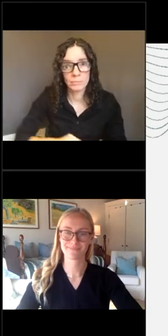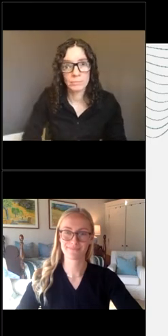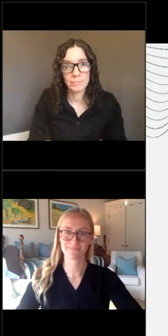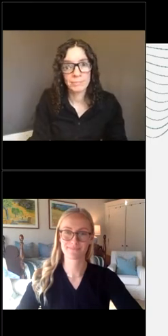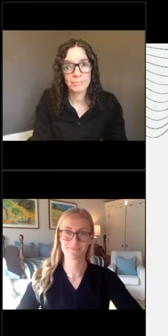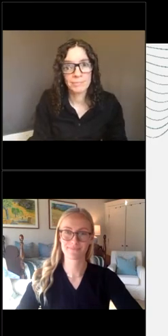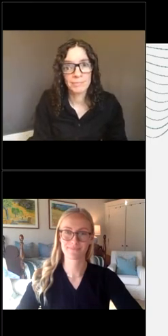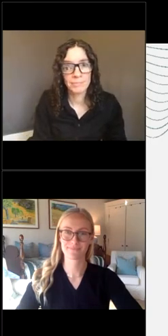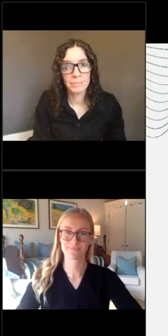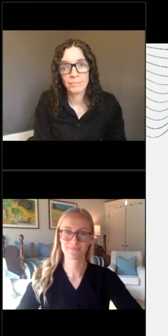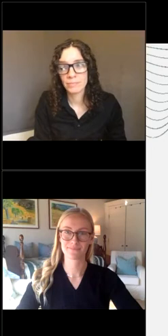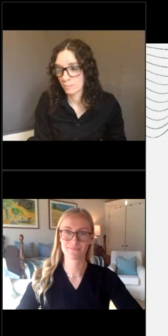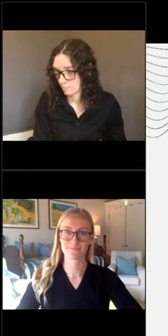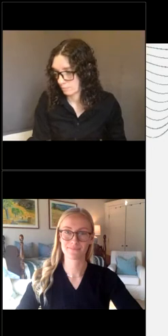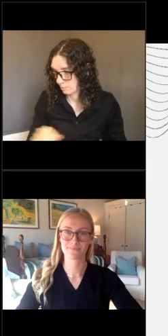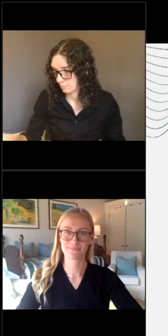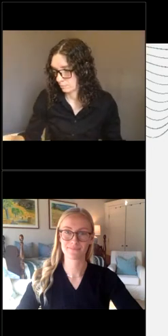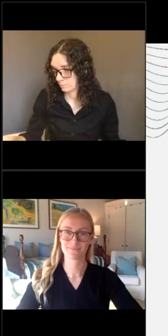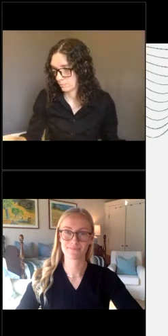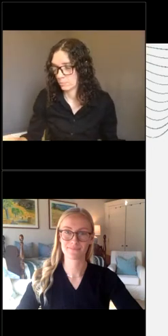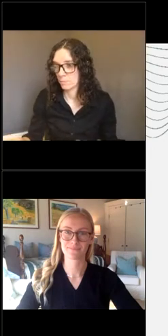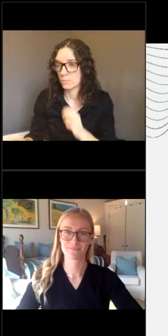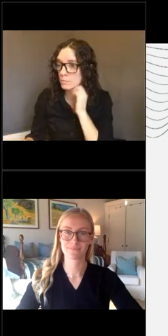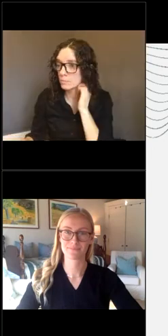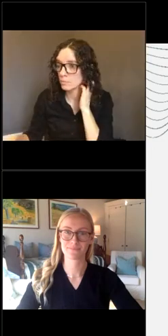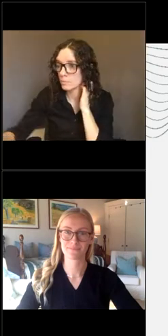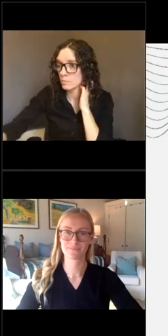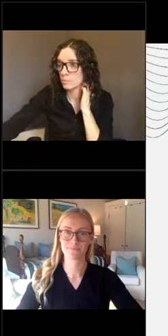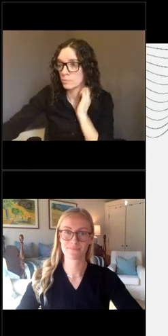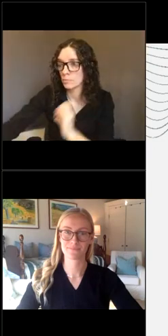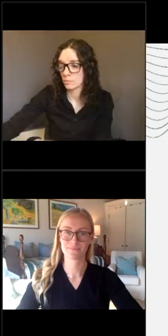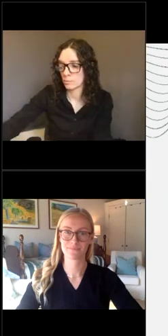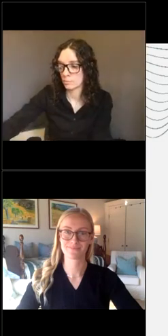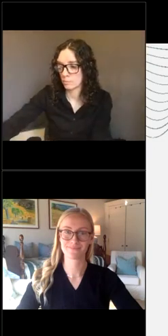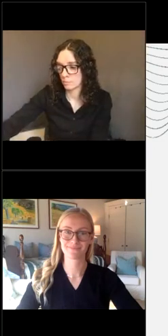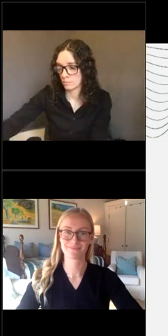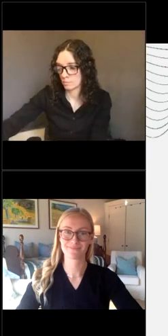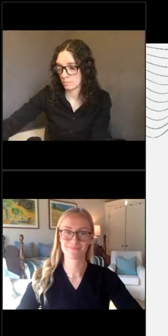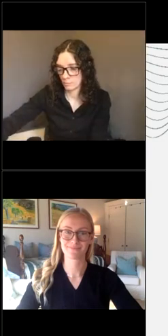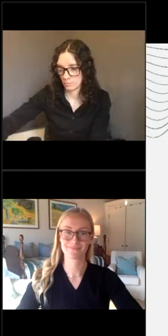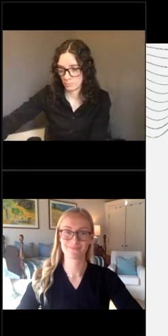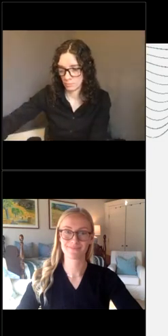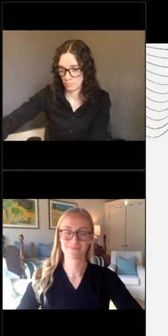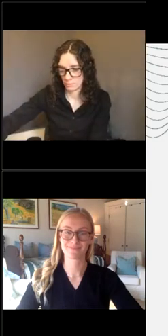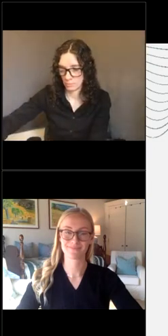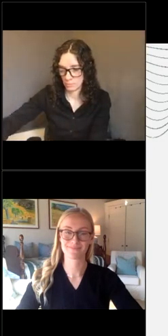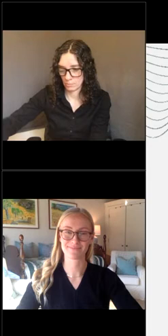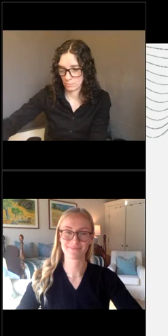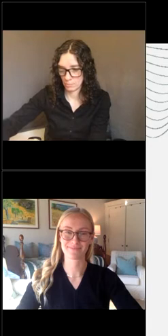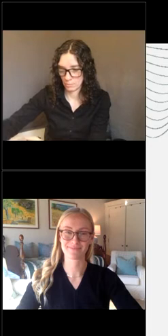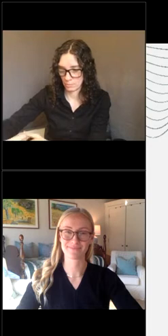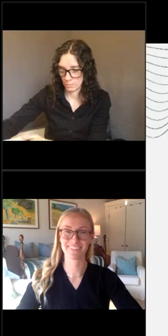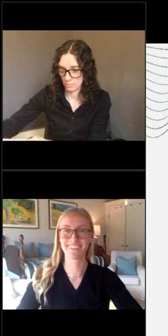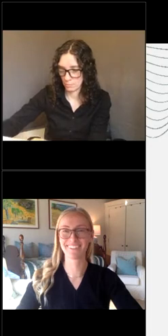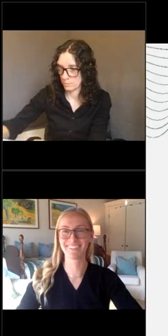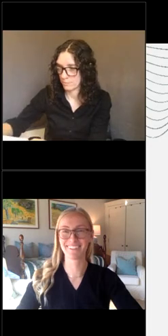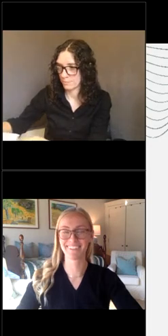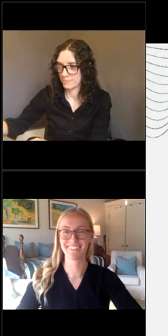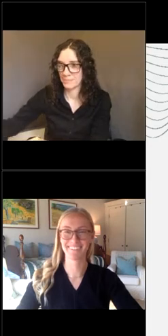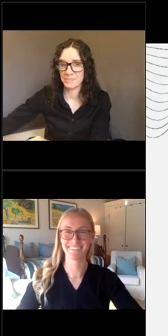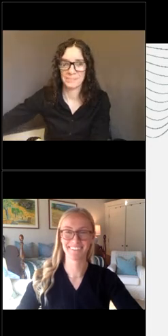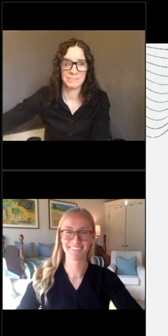a slide with one in my version. The unique is without the Q, but